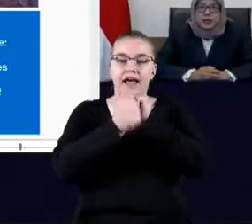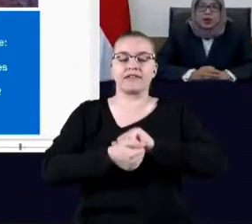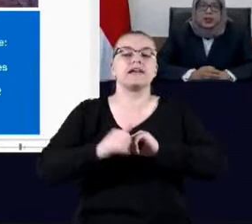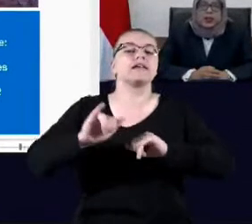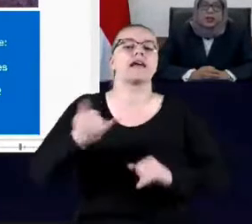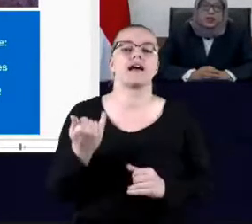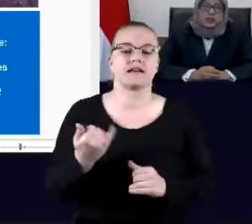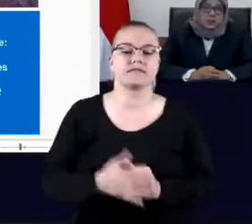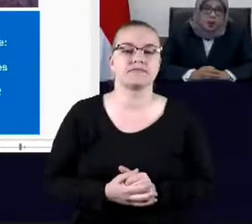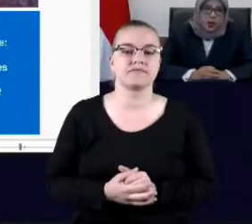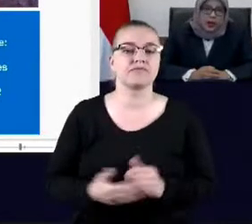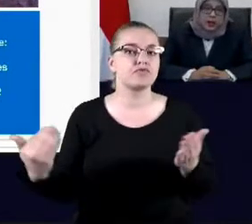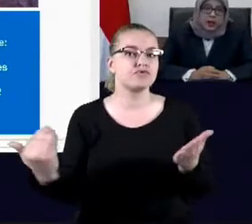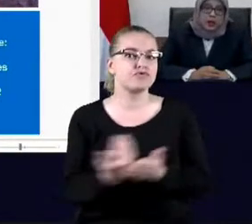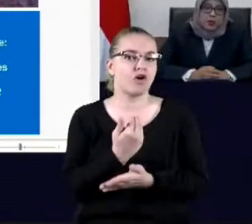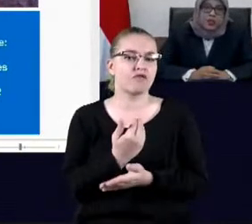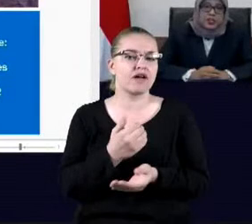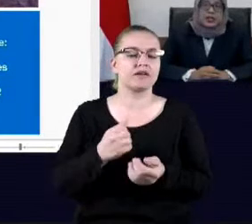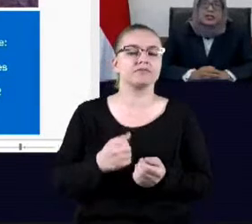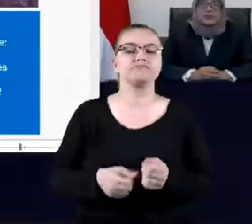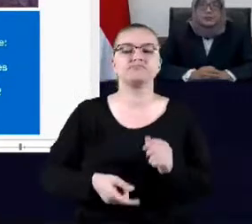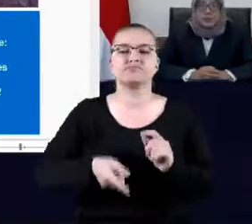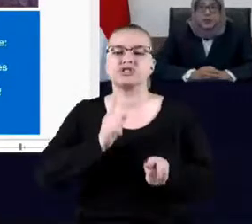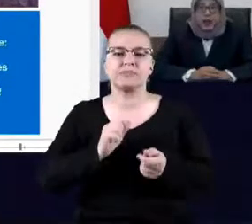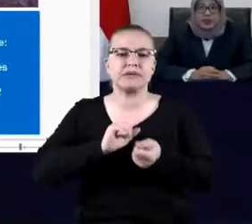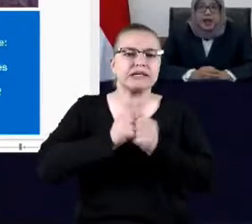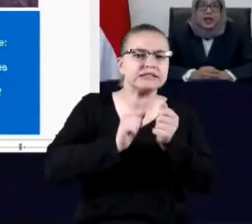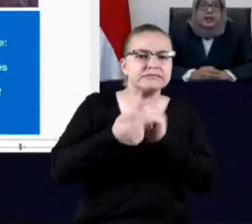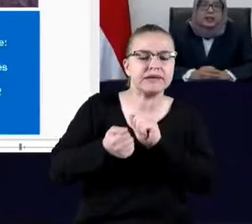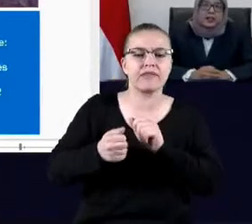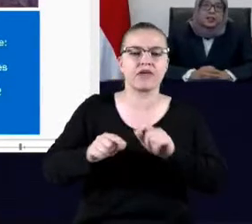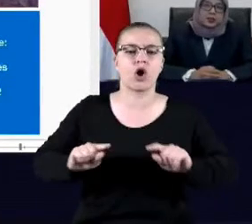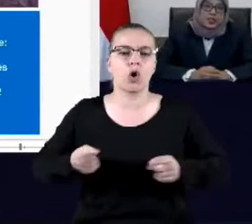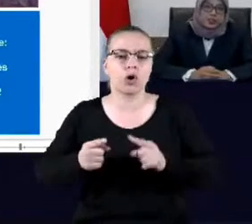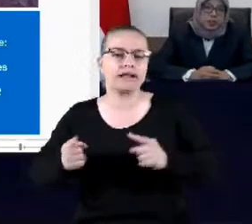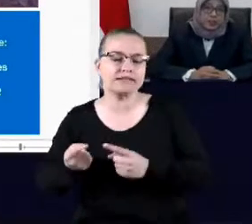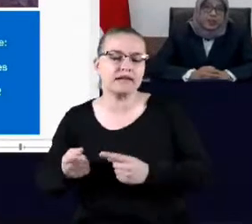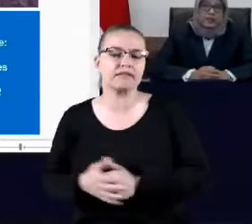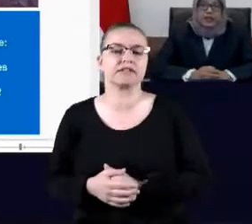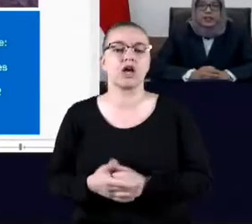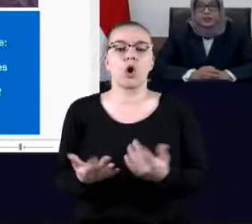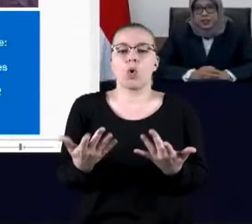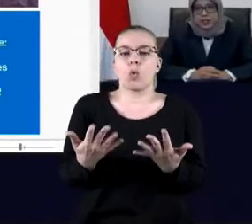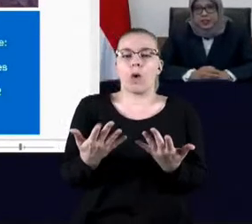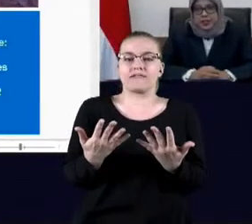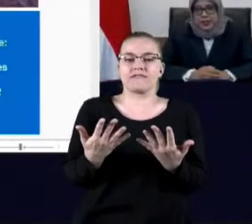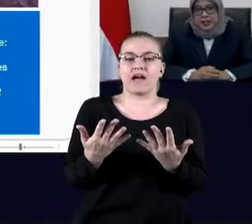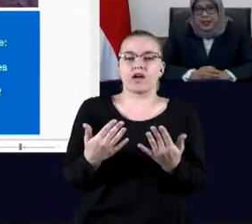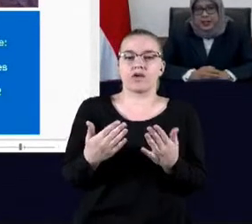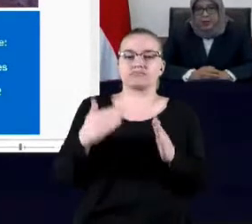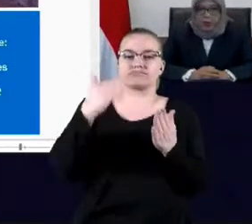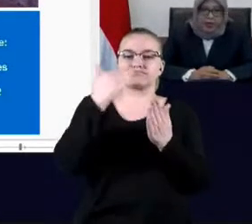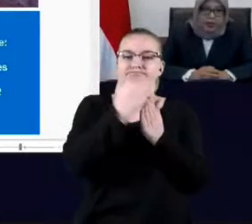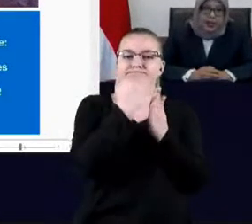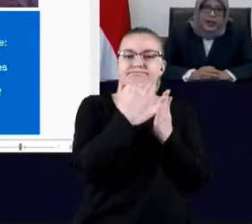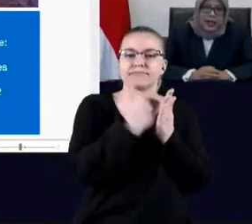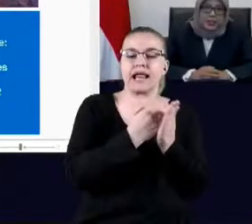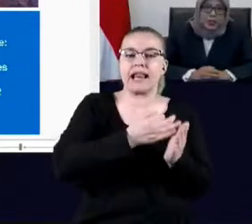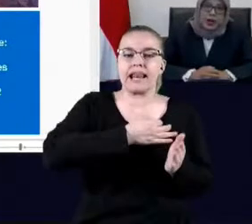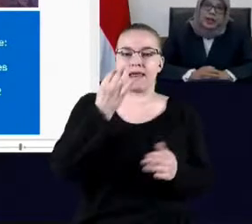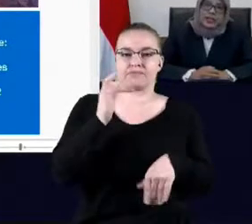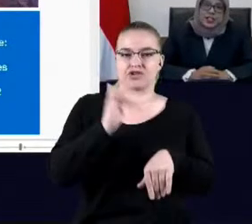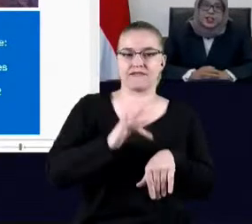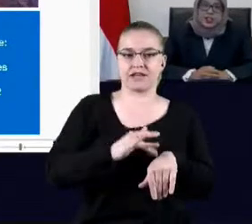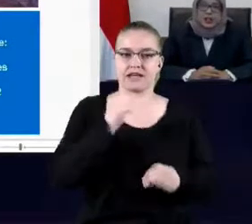new dynamic organization model which simplifies hierarchy to increase effectiveness,